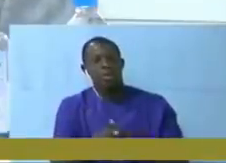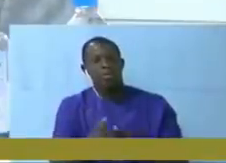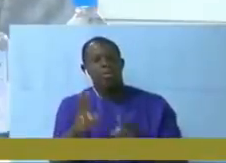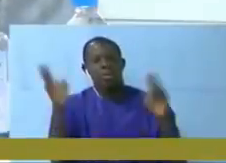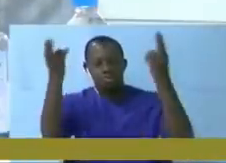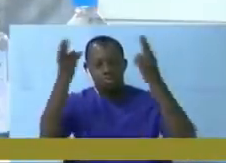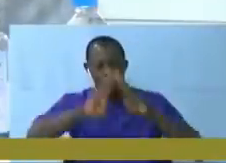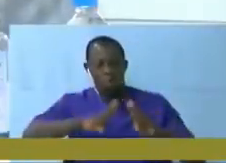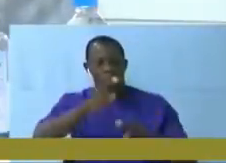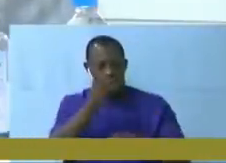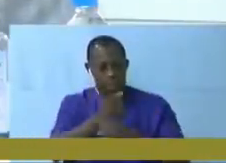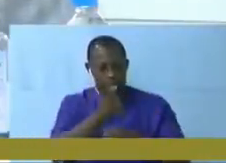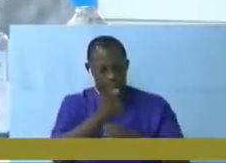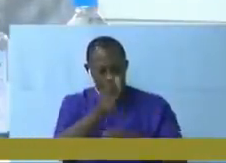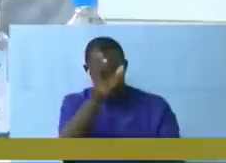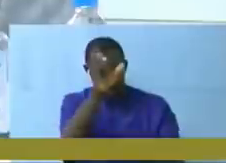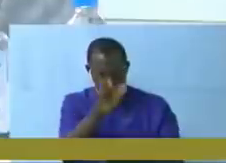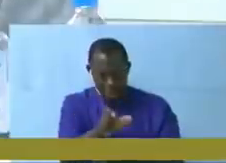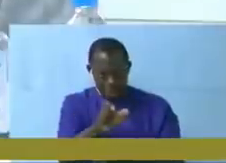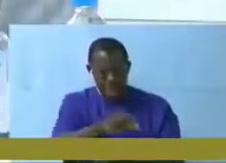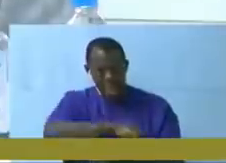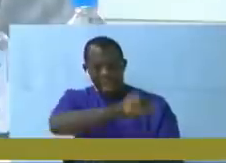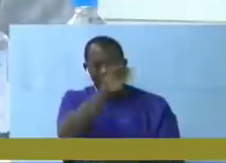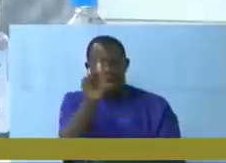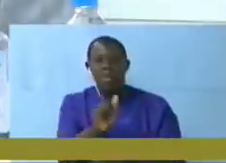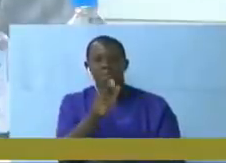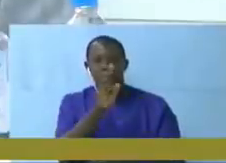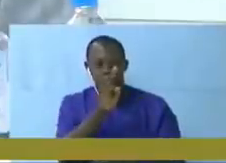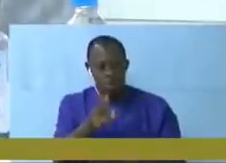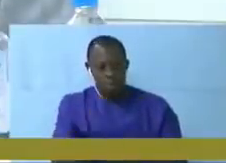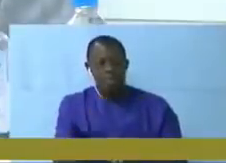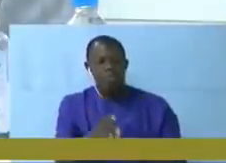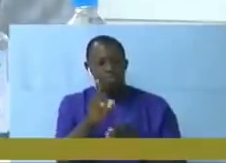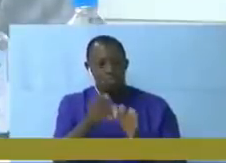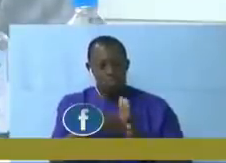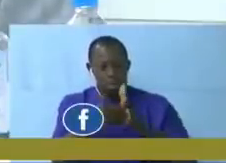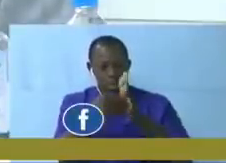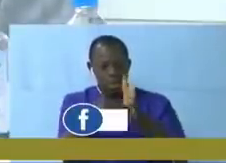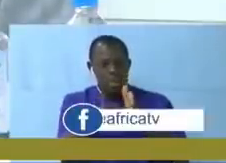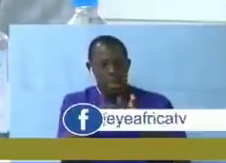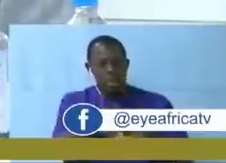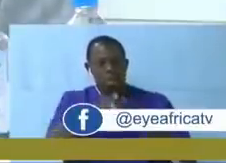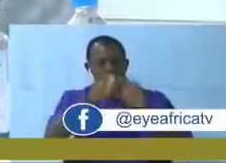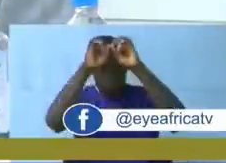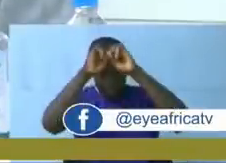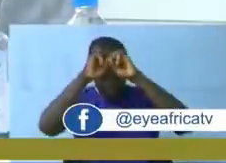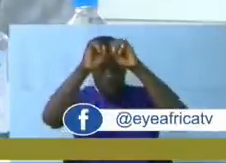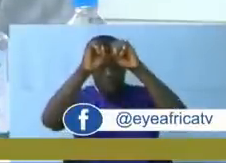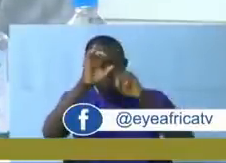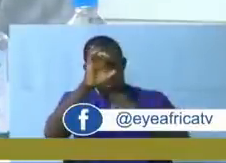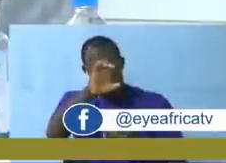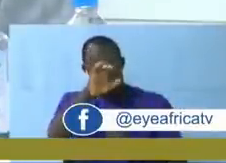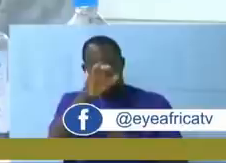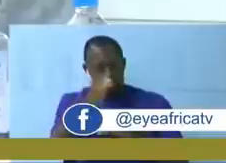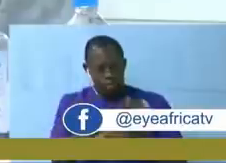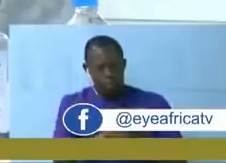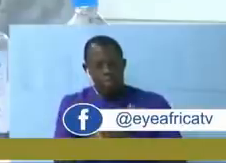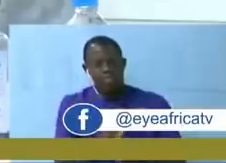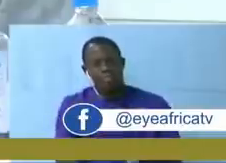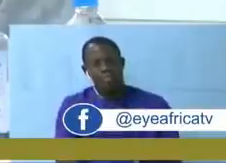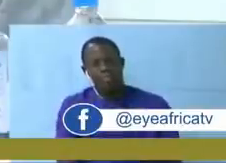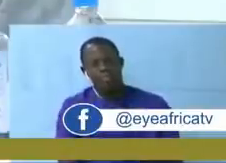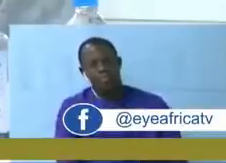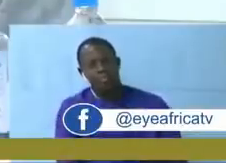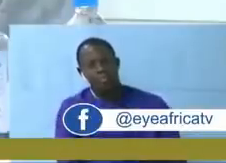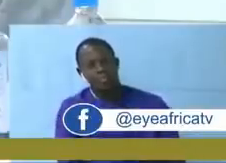as well as the executor of the state. Mom nak mom ak ñi nga xamné ni ñoo daan dox ci walli loi ni ngui koy teudele